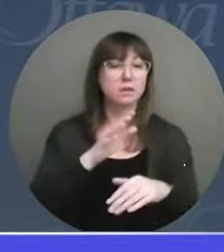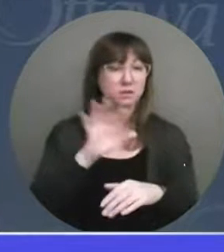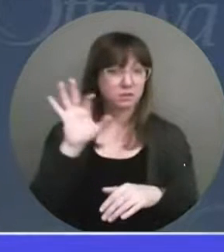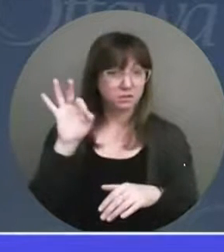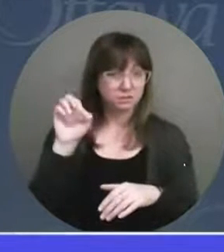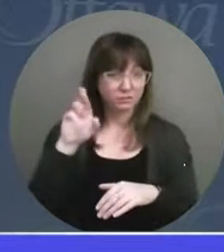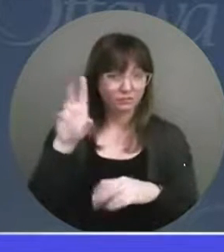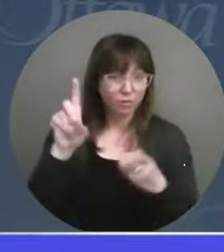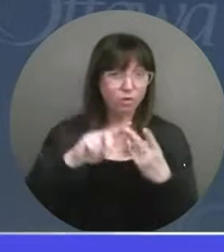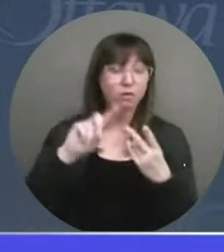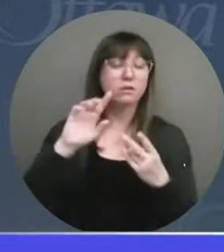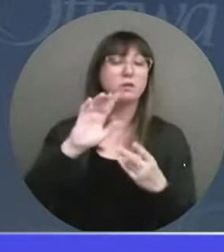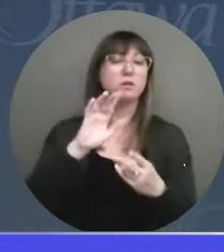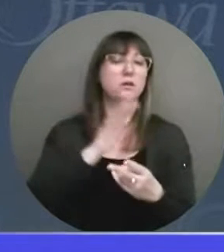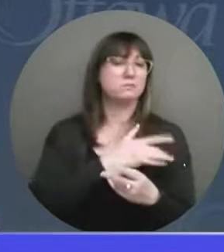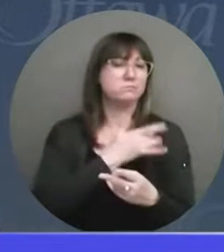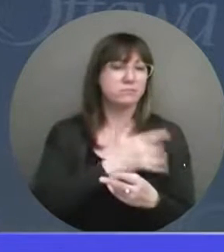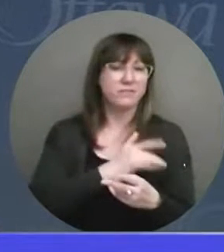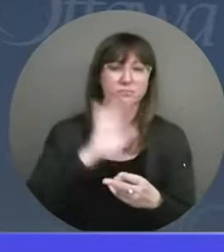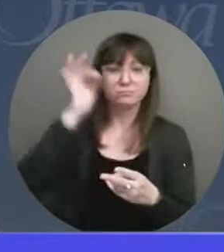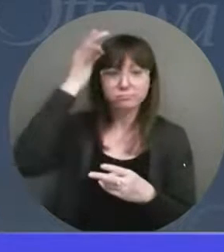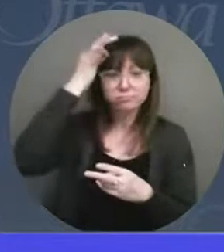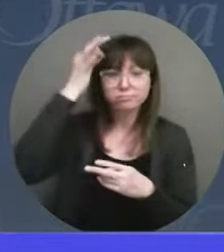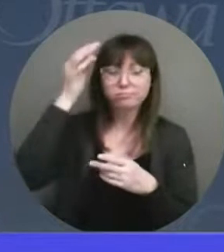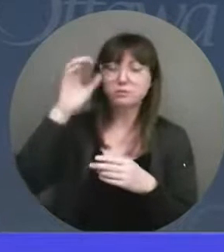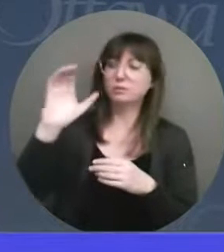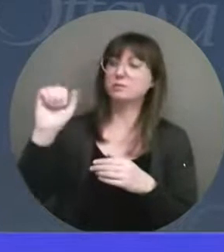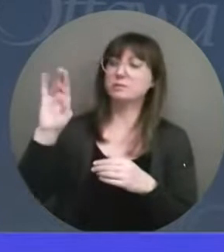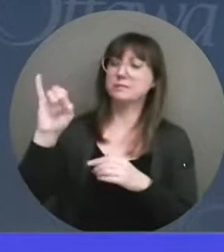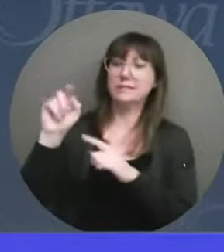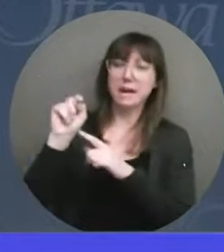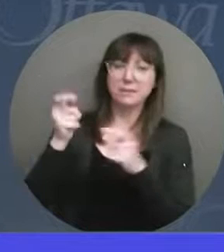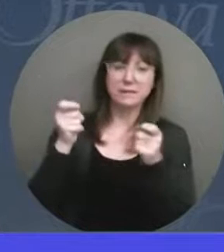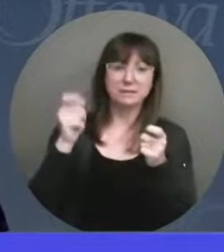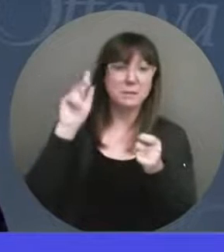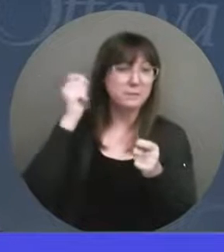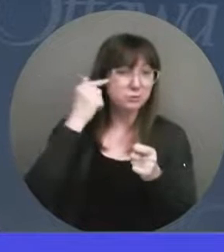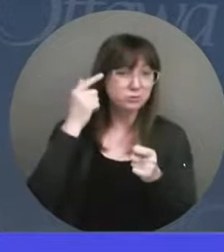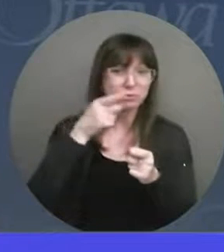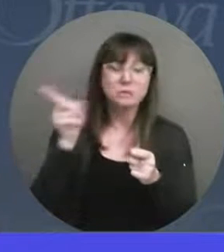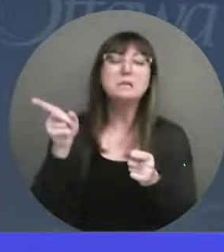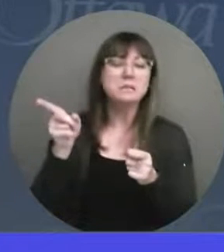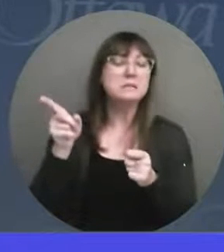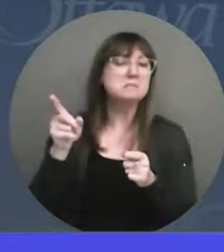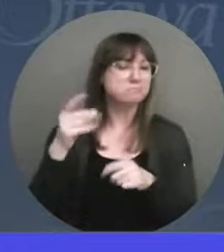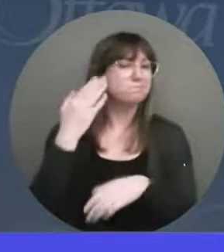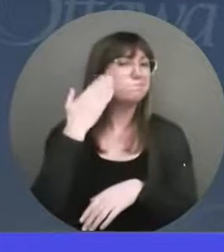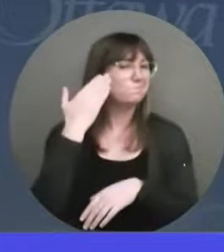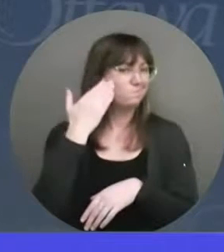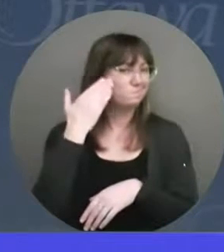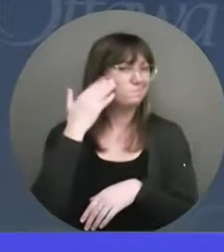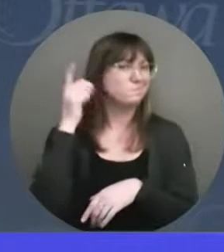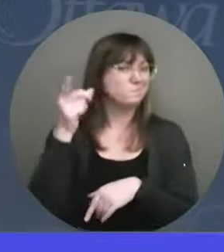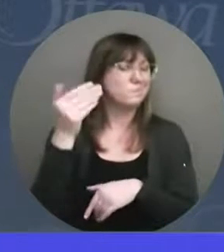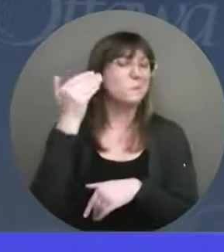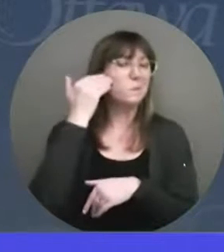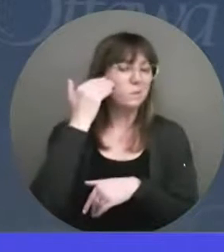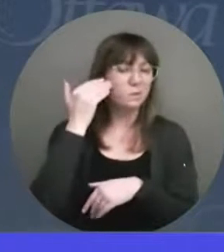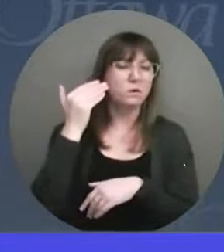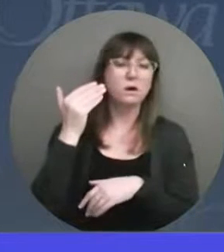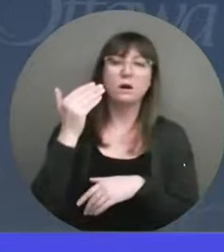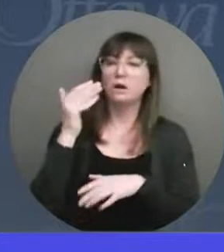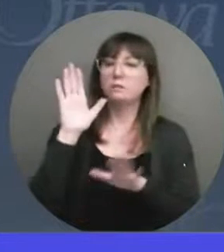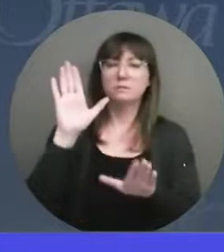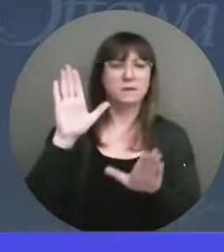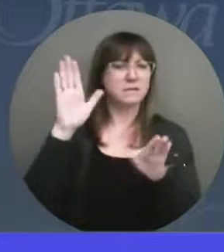and provincial cabinet ministers, they have indicated that they understand that while they've been great partners in